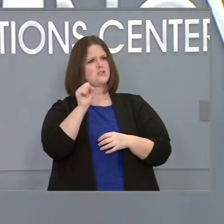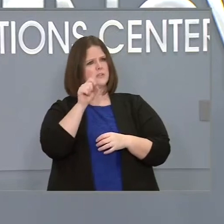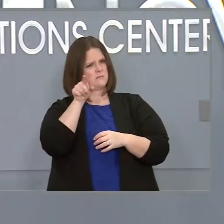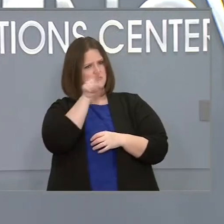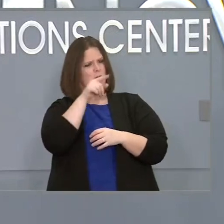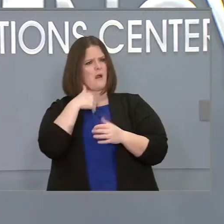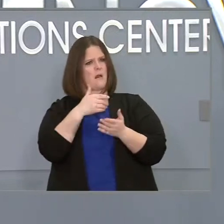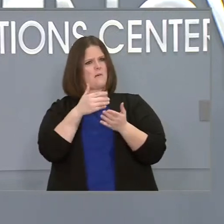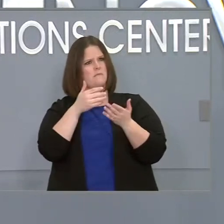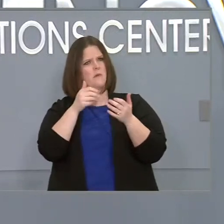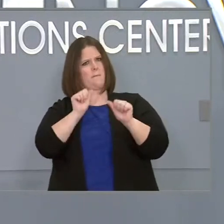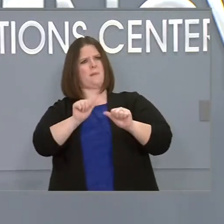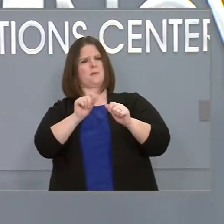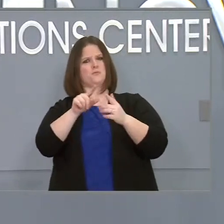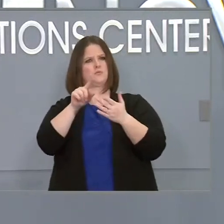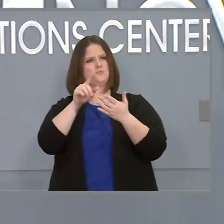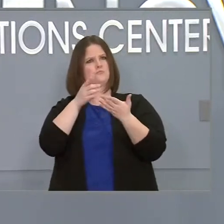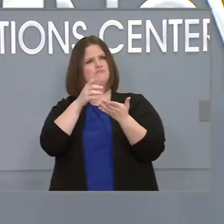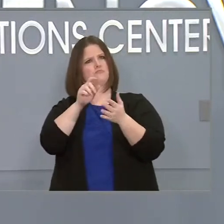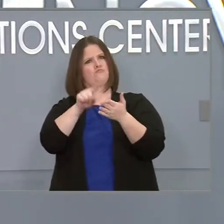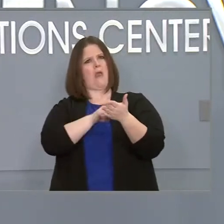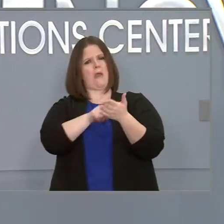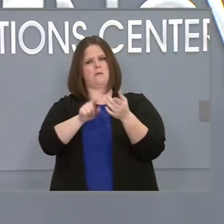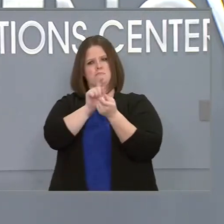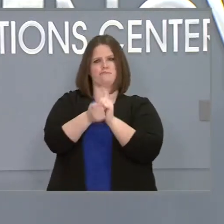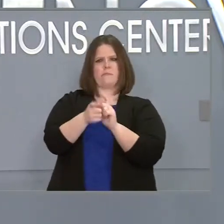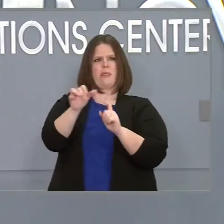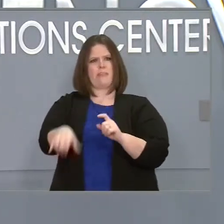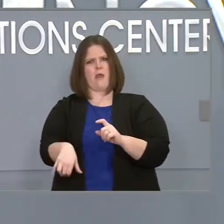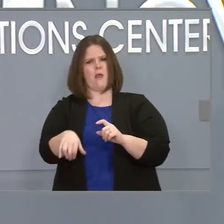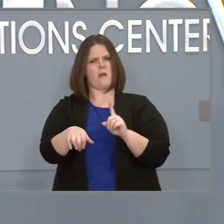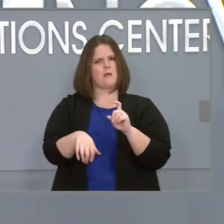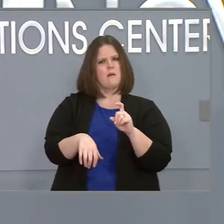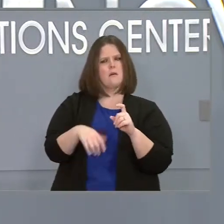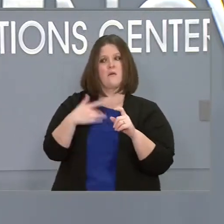we were too harsh in the lockdown at the beginning? Do you think that